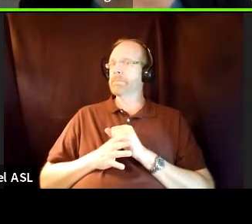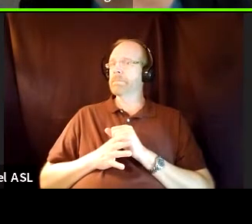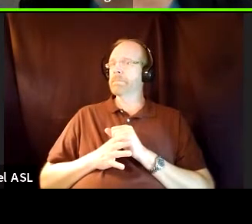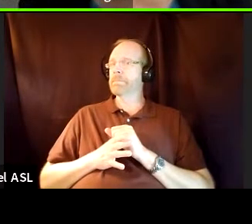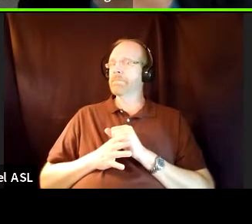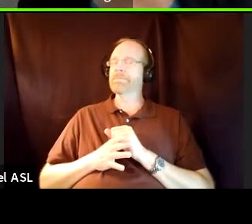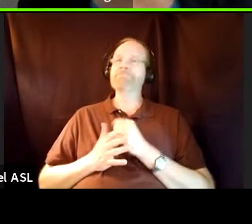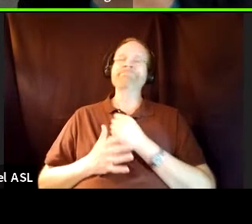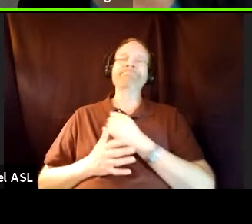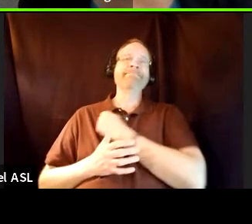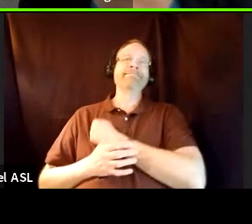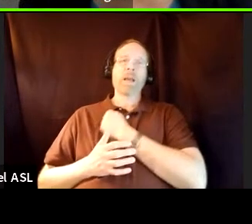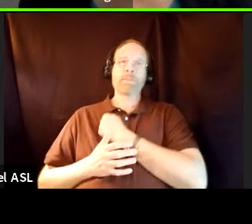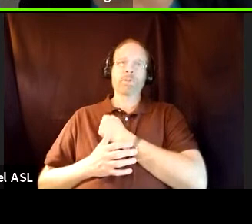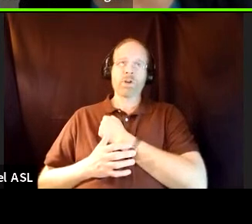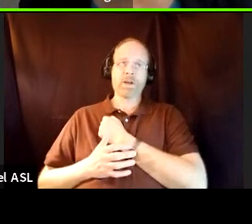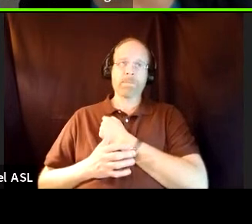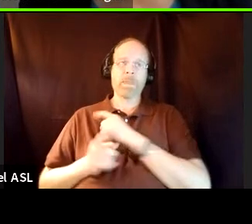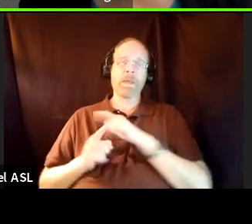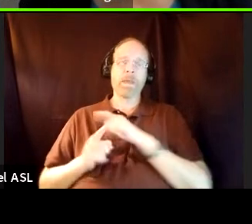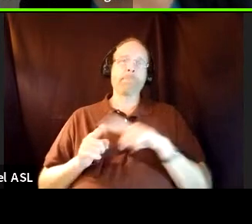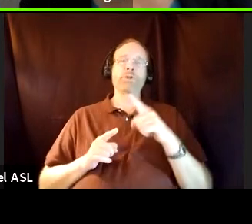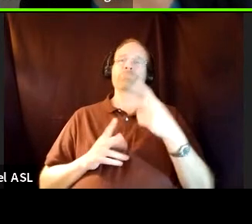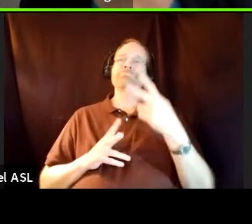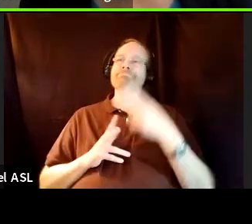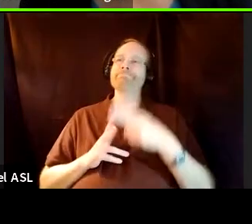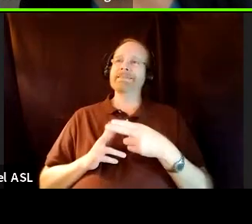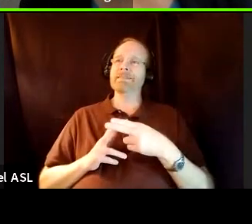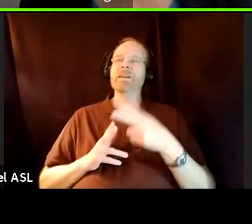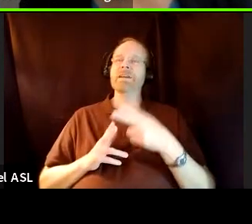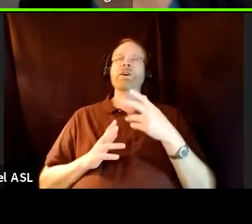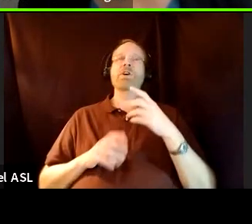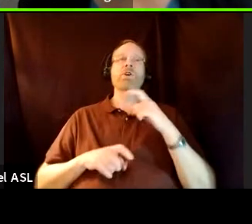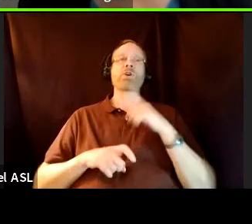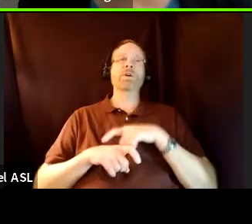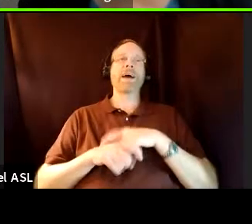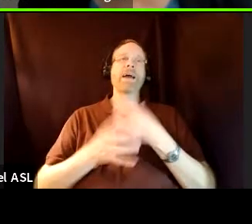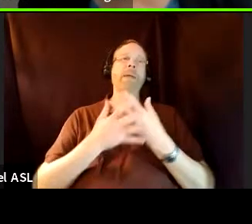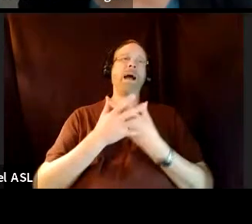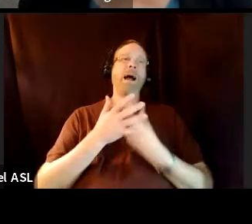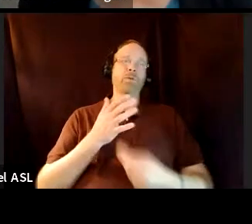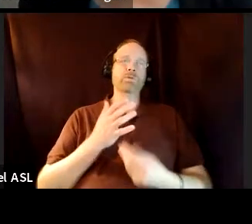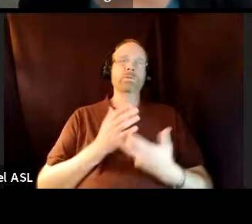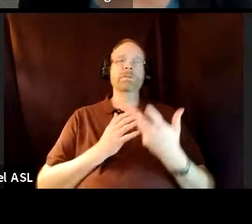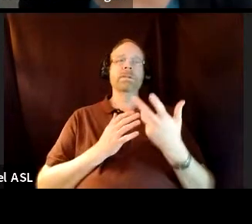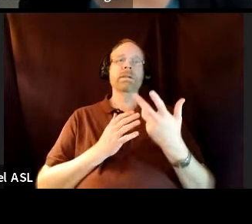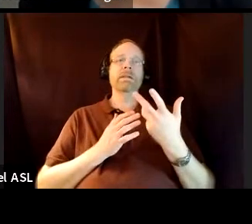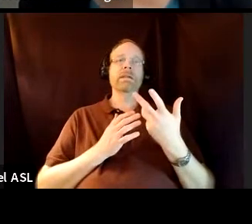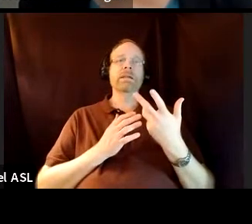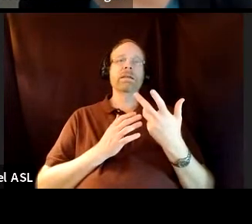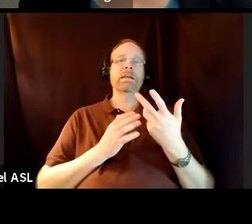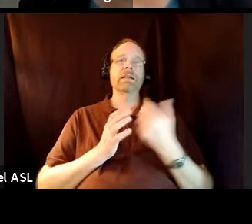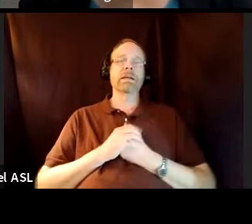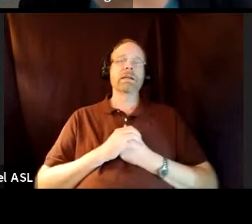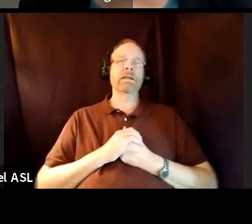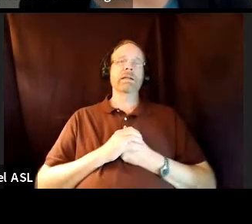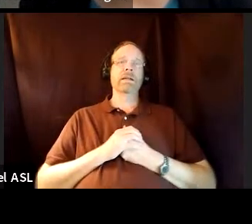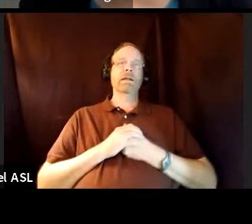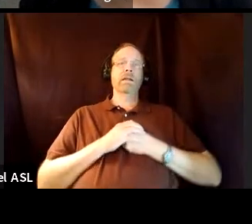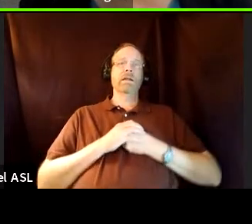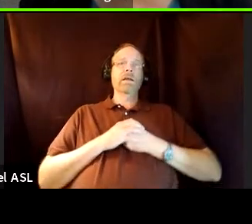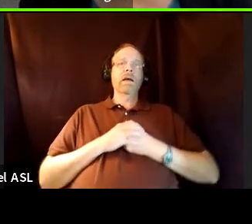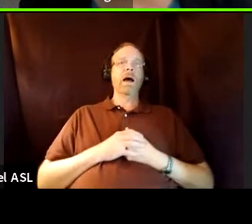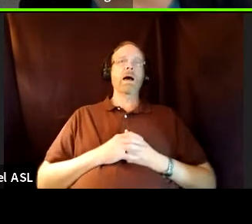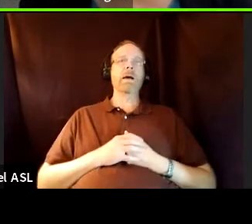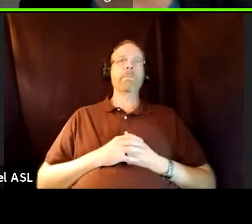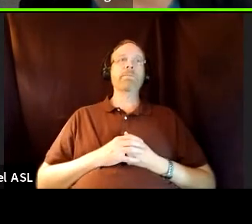I apologize that you were cut off. You've exceeded your time limit. All right, thank you very much. Yeah, and